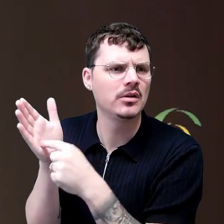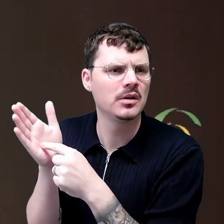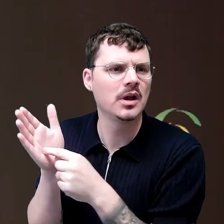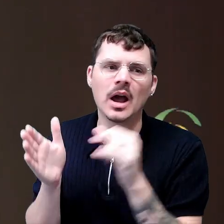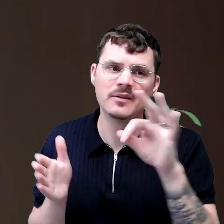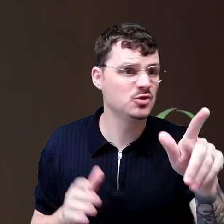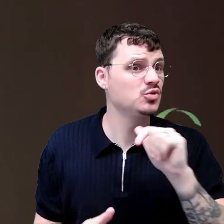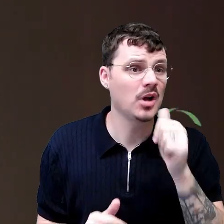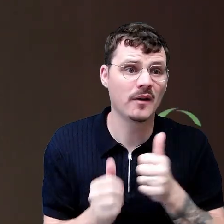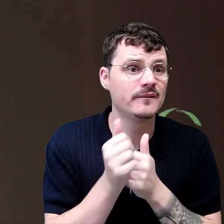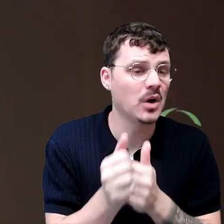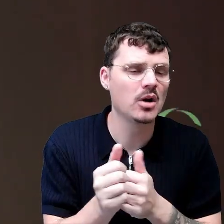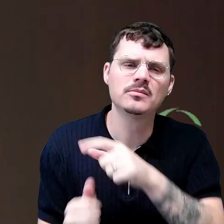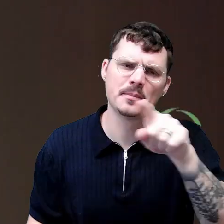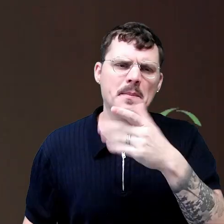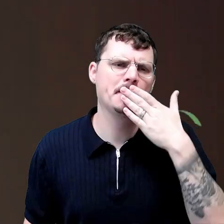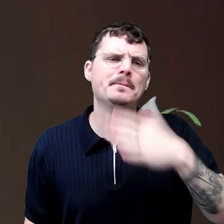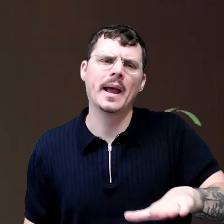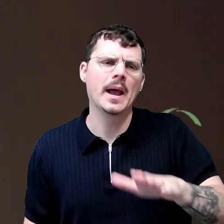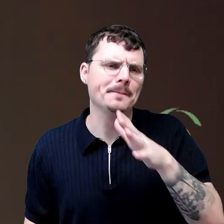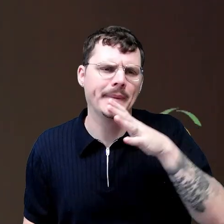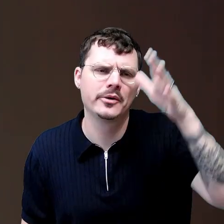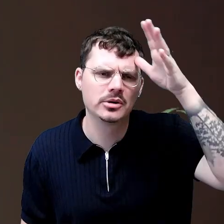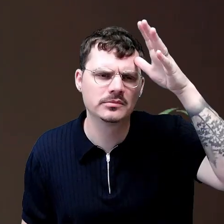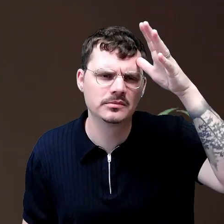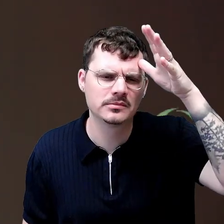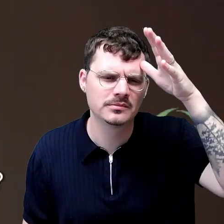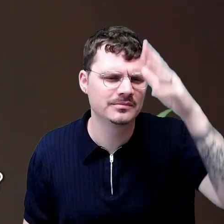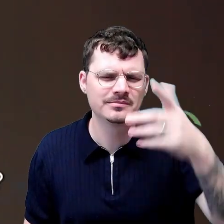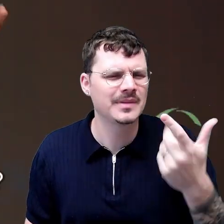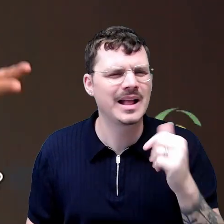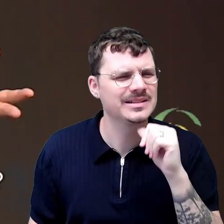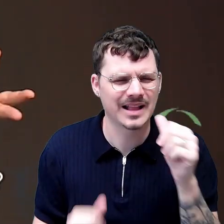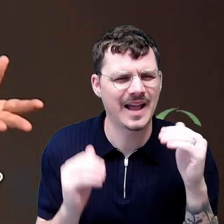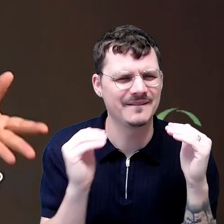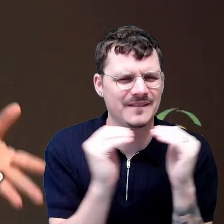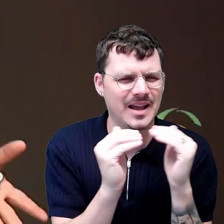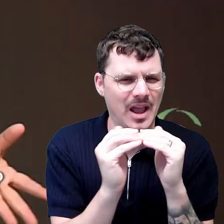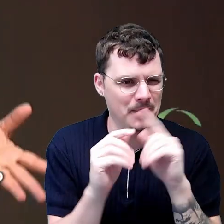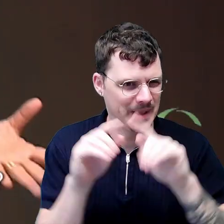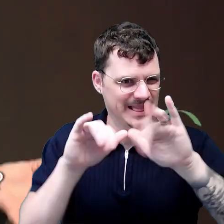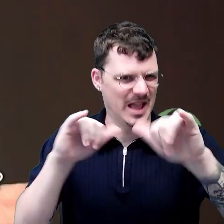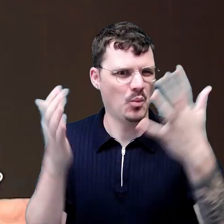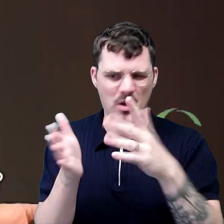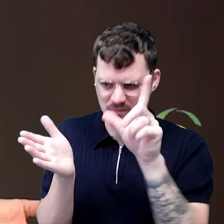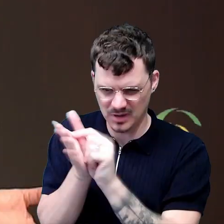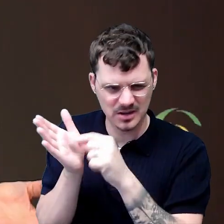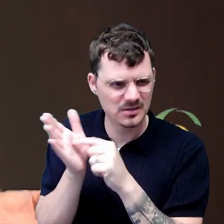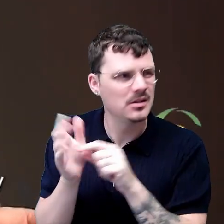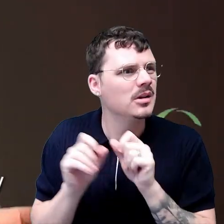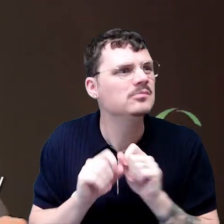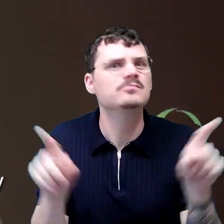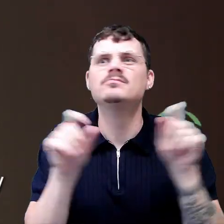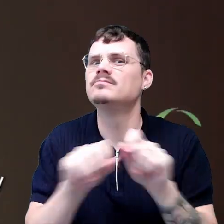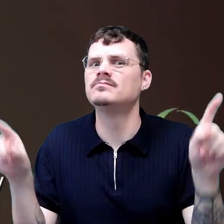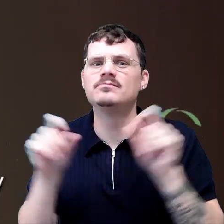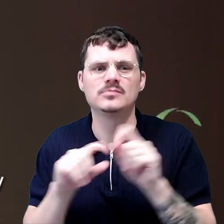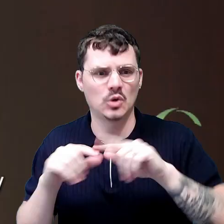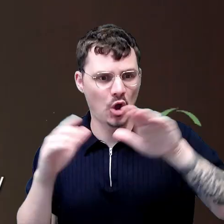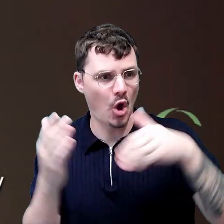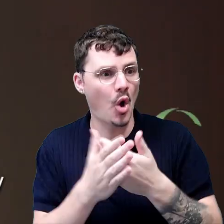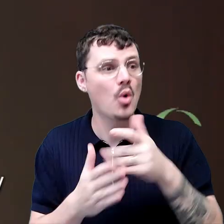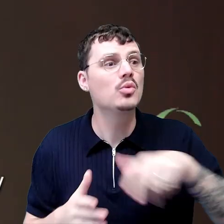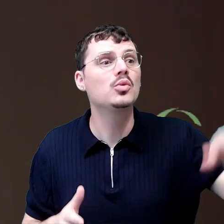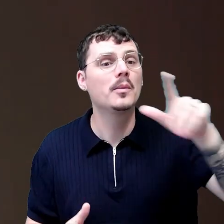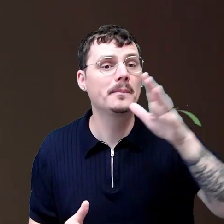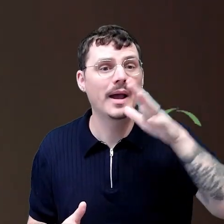bad parent. And that's not fair, but it is the message that's being pushed, isn't it, on a lot of the parents that